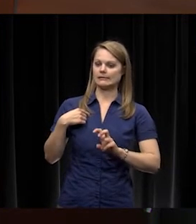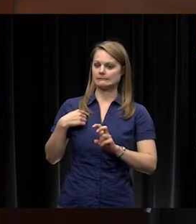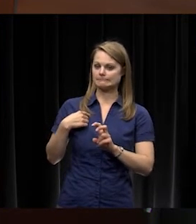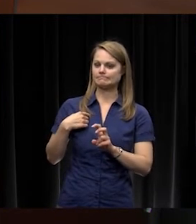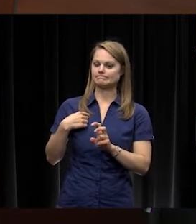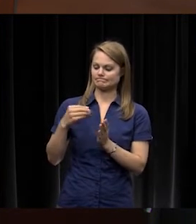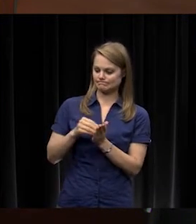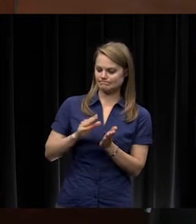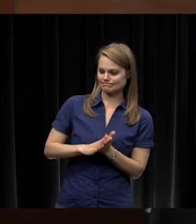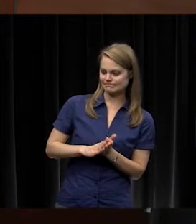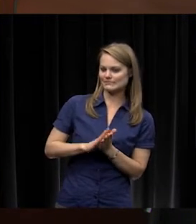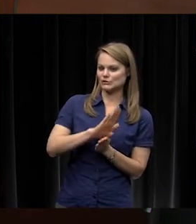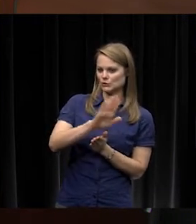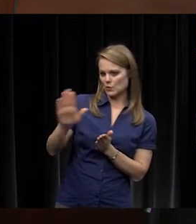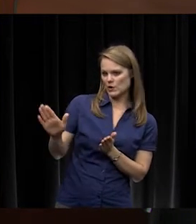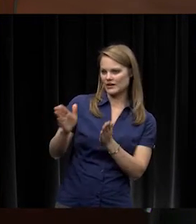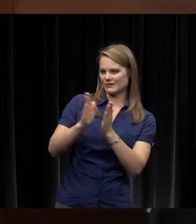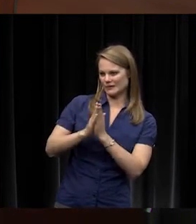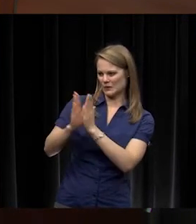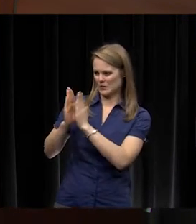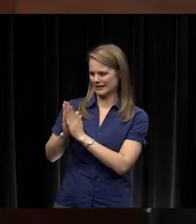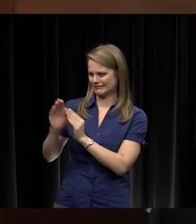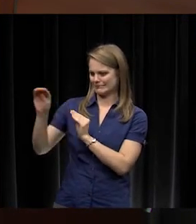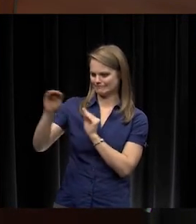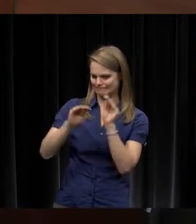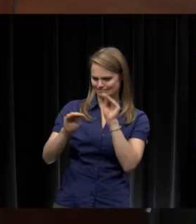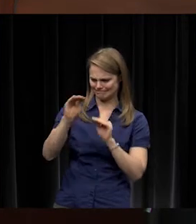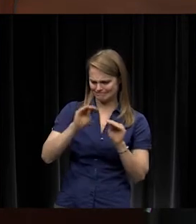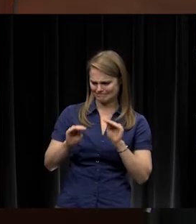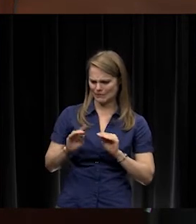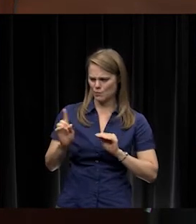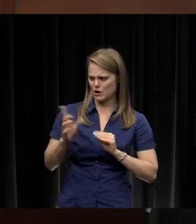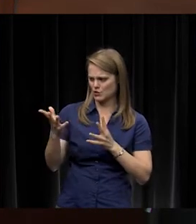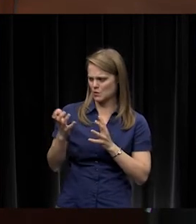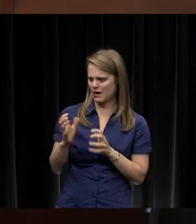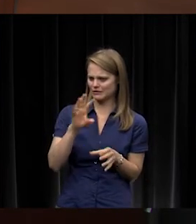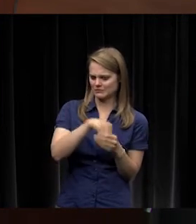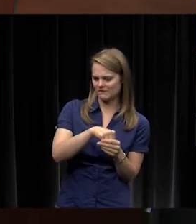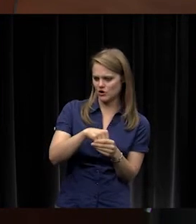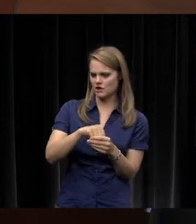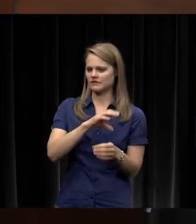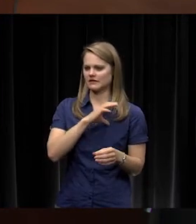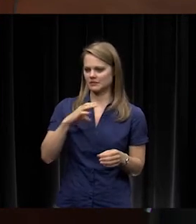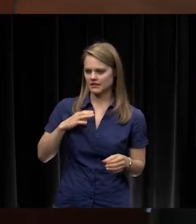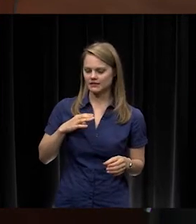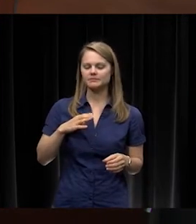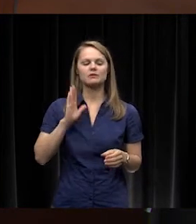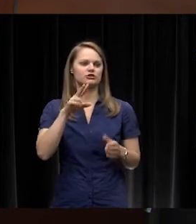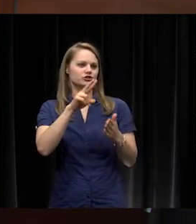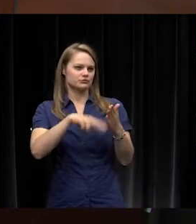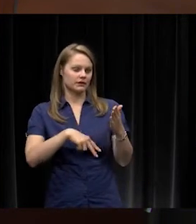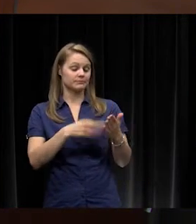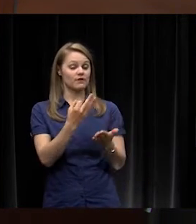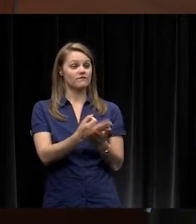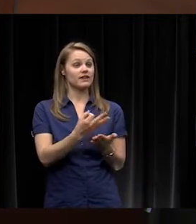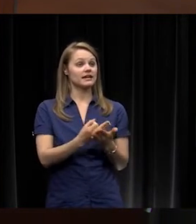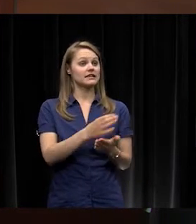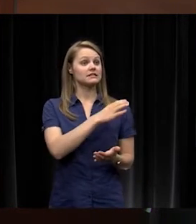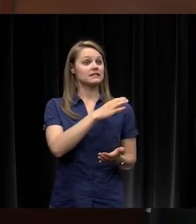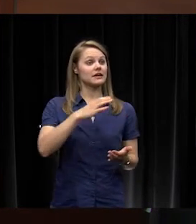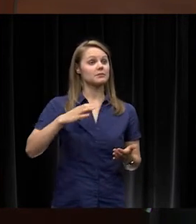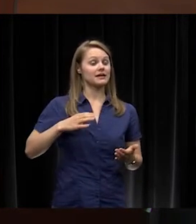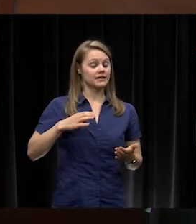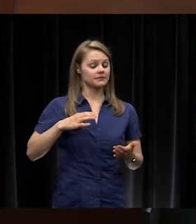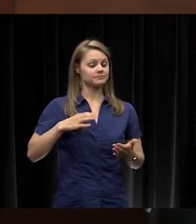to place you in each one of these. But again, this goes back to this great opportunity like Finance Committee, and I'll just read them out. So we have Finance Committee, just for the public to know.